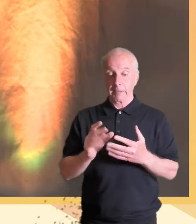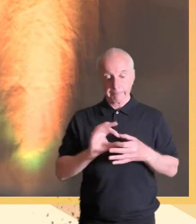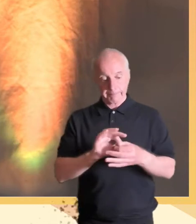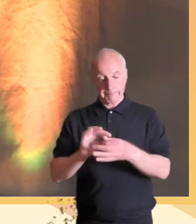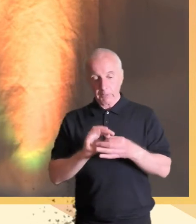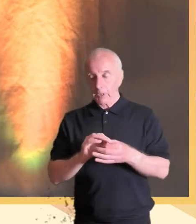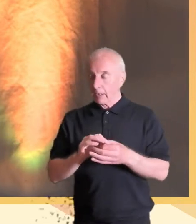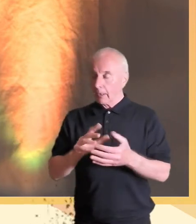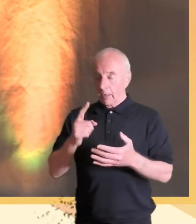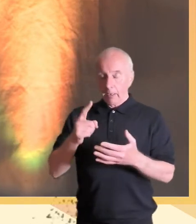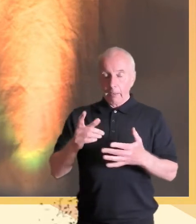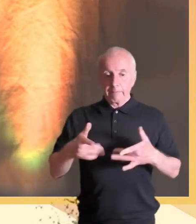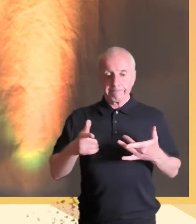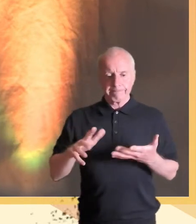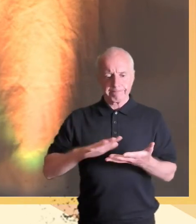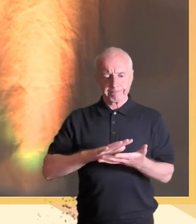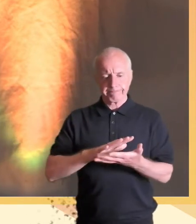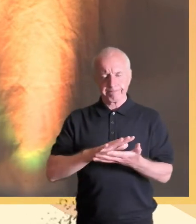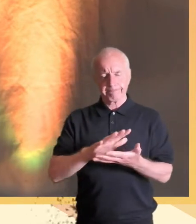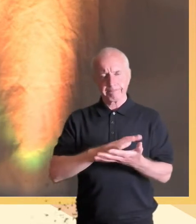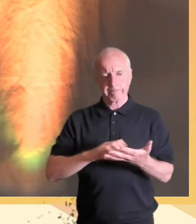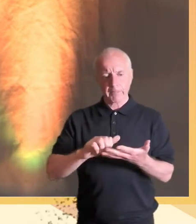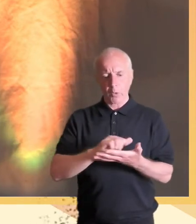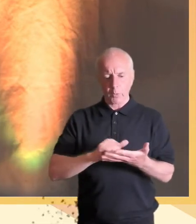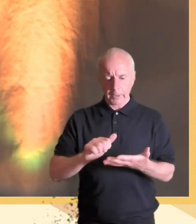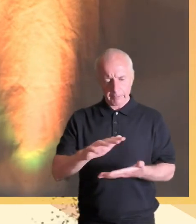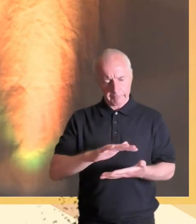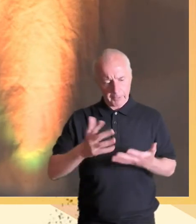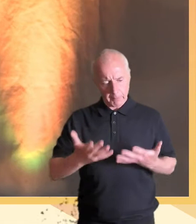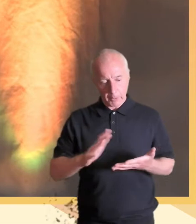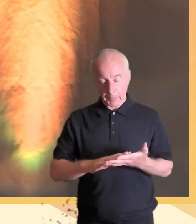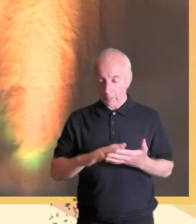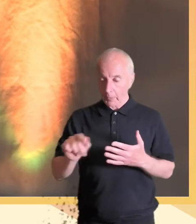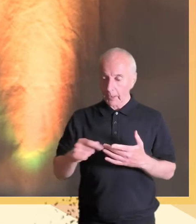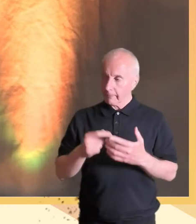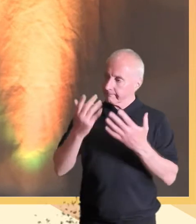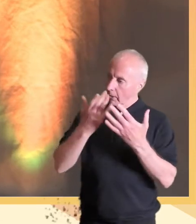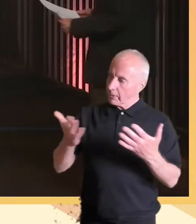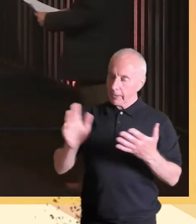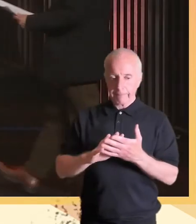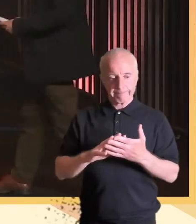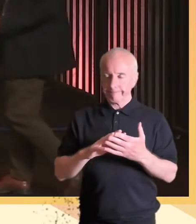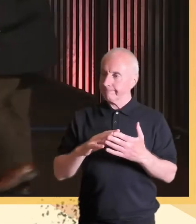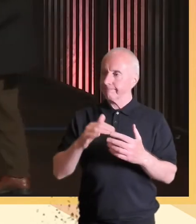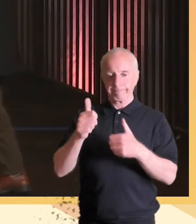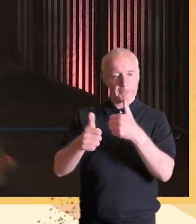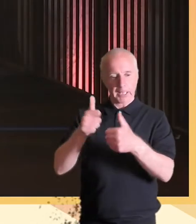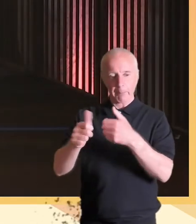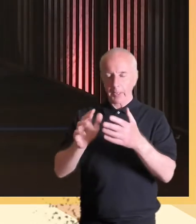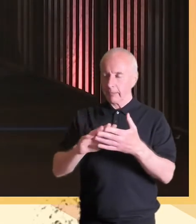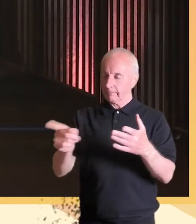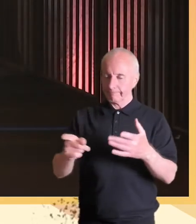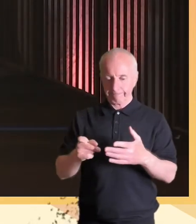a holy ground moment where we honour and celebrate the ministry that's offered by new mission